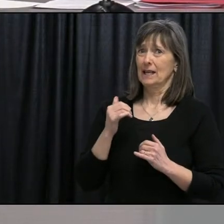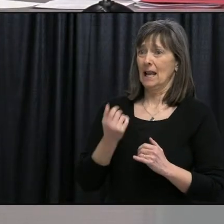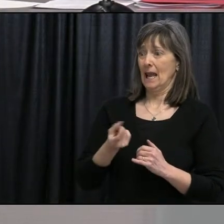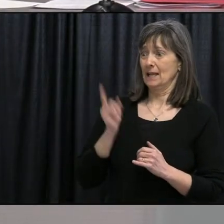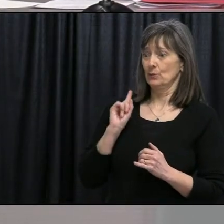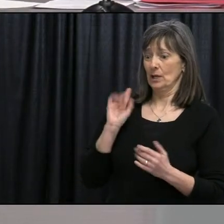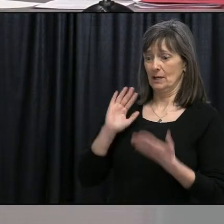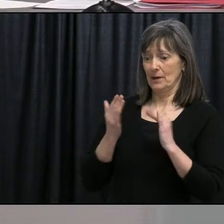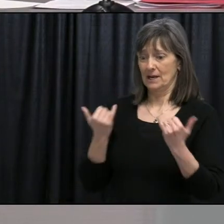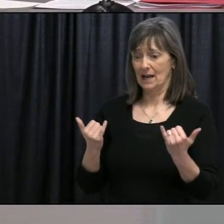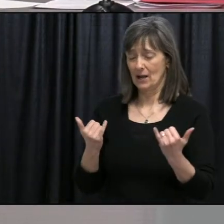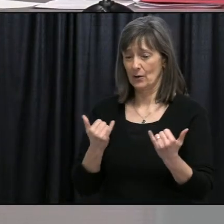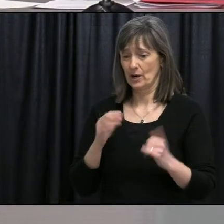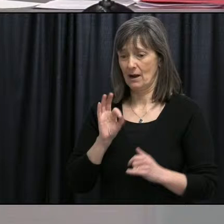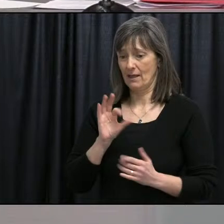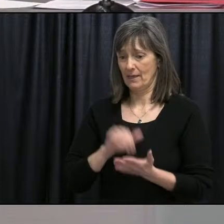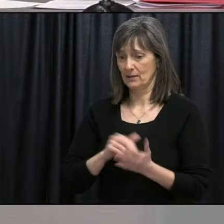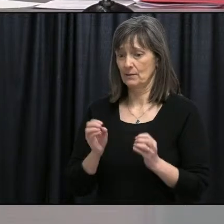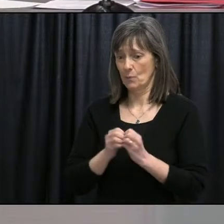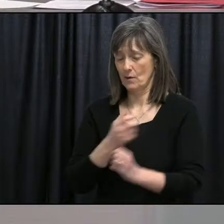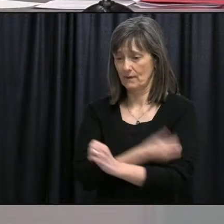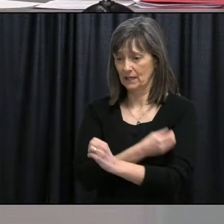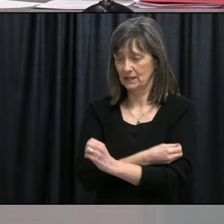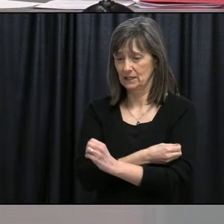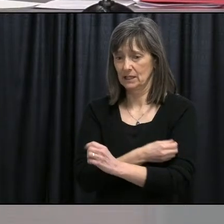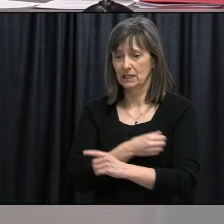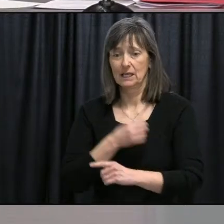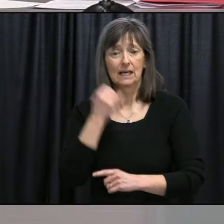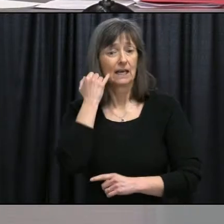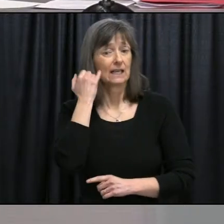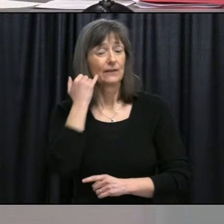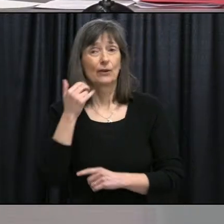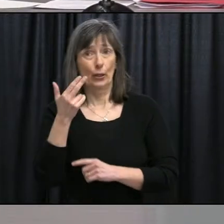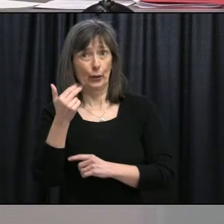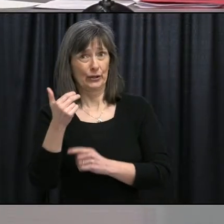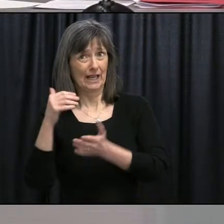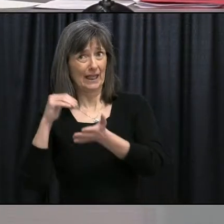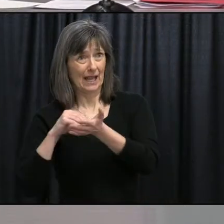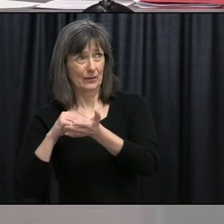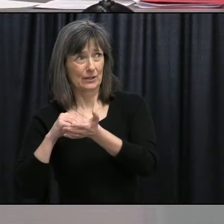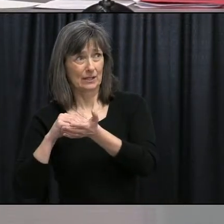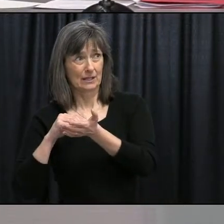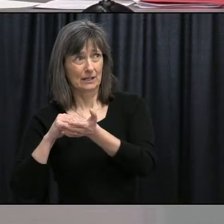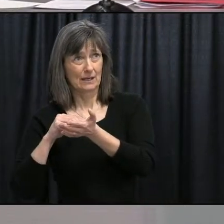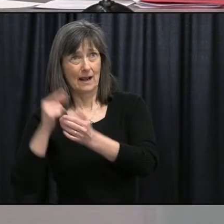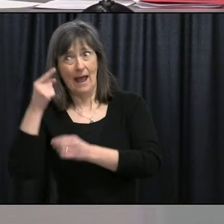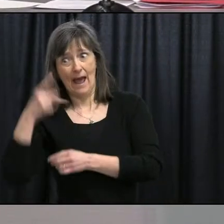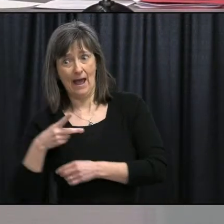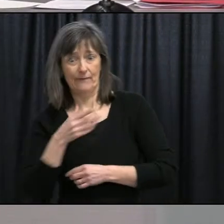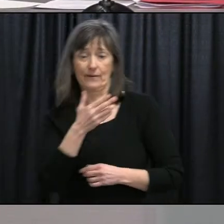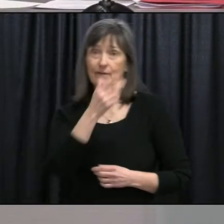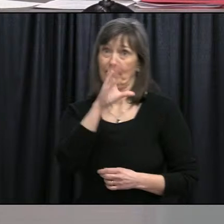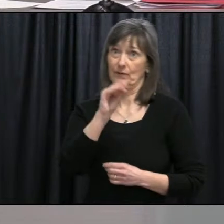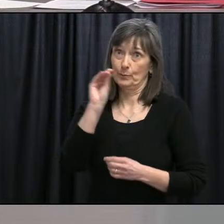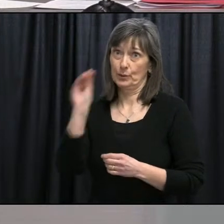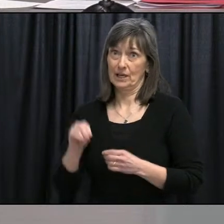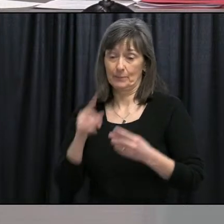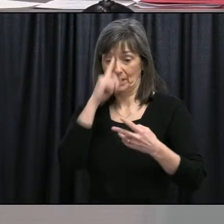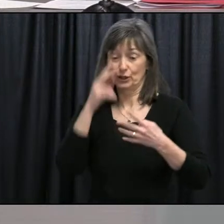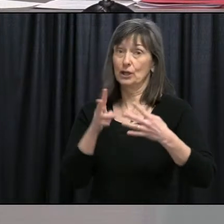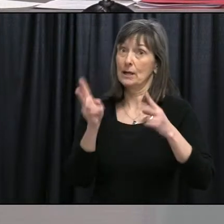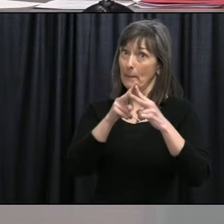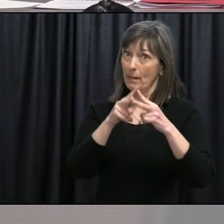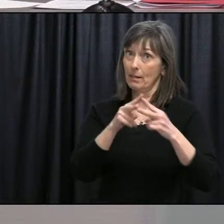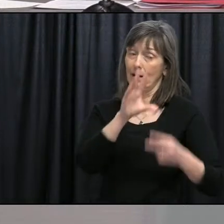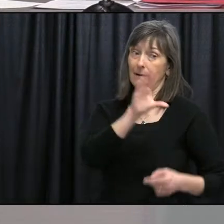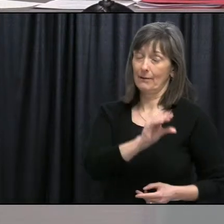13,000 more. And if you up that 13,000 rate by 50%, and we hit 20,000 new vaccinations